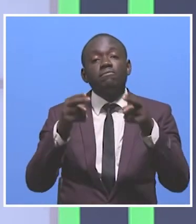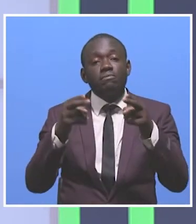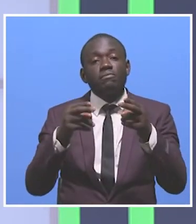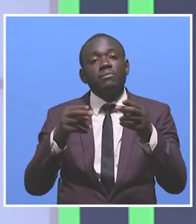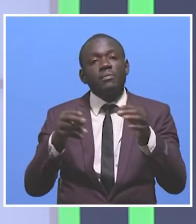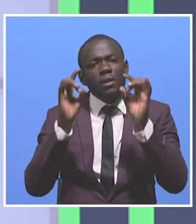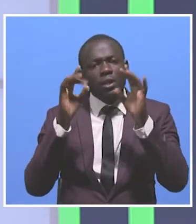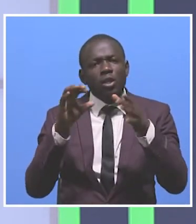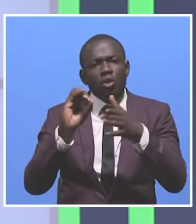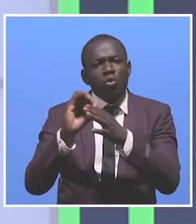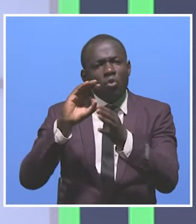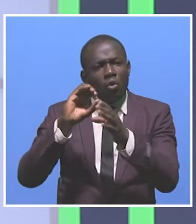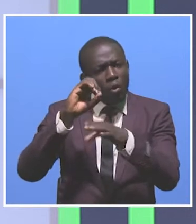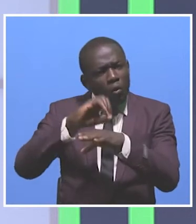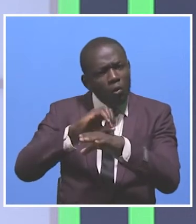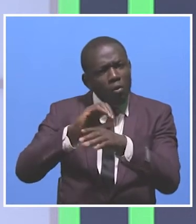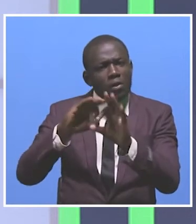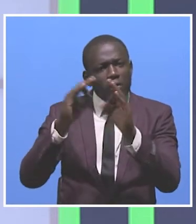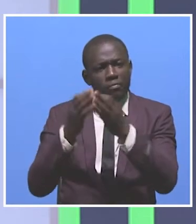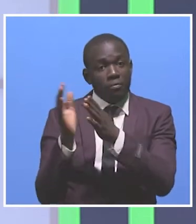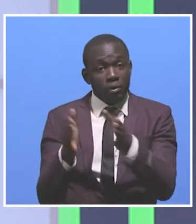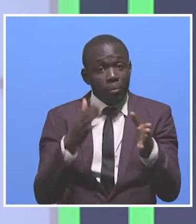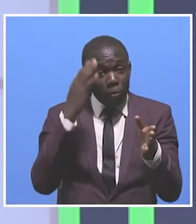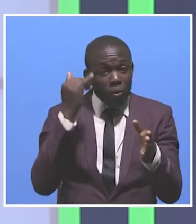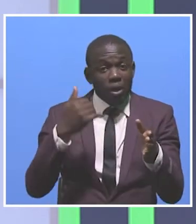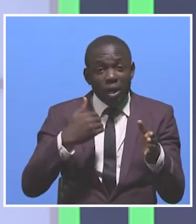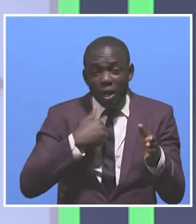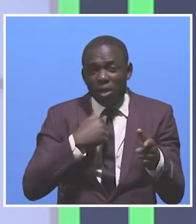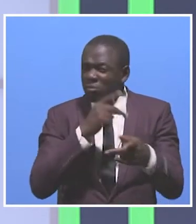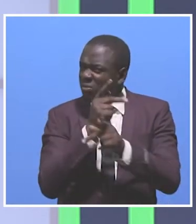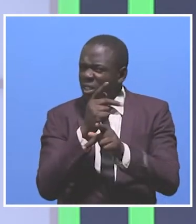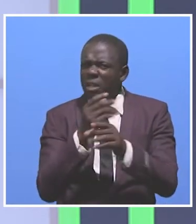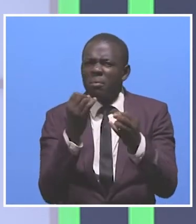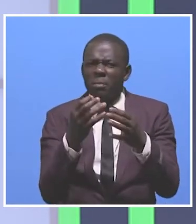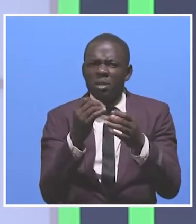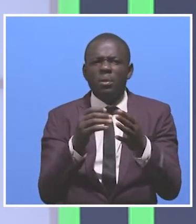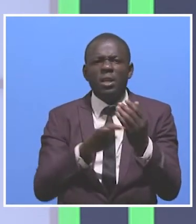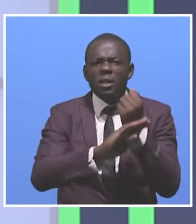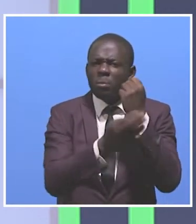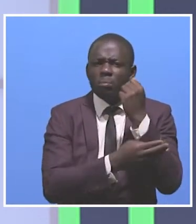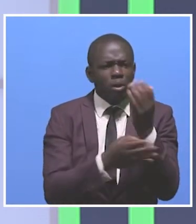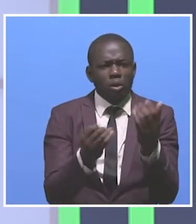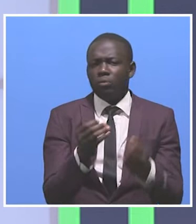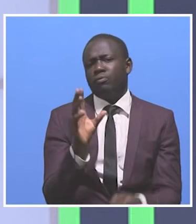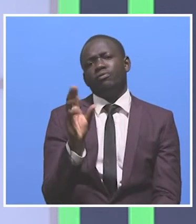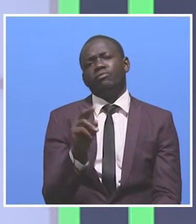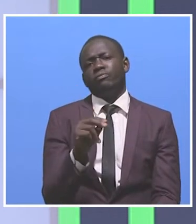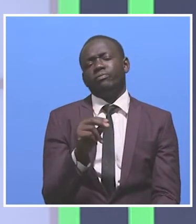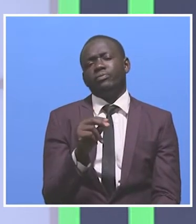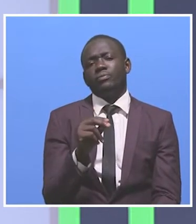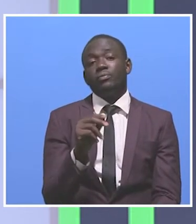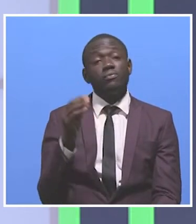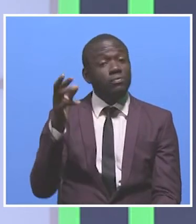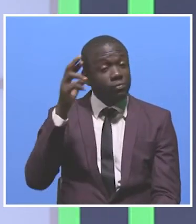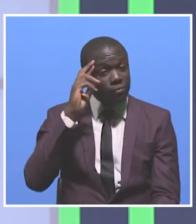on contraception because it holds a lot of unwanted pregnancies. Now, remember that the majority of